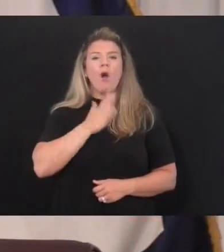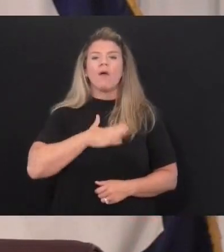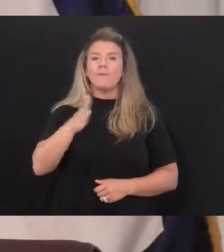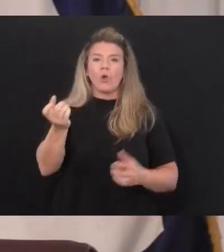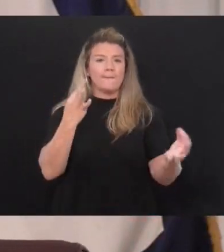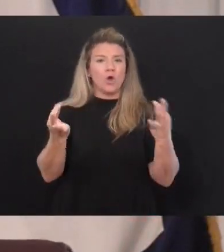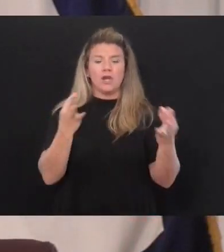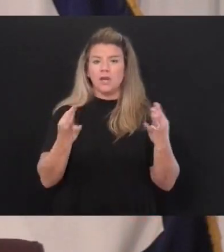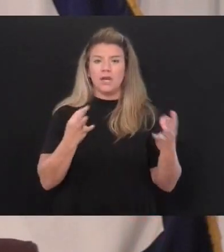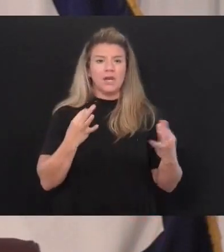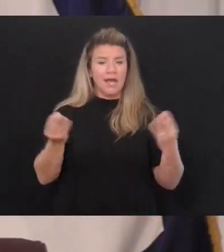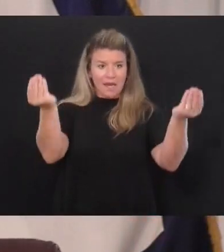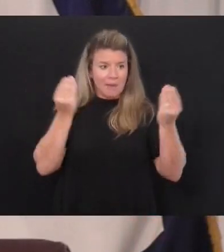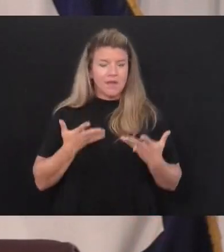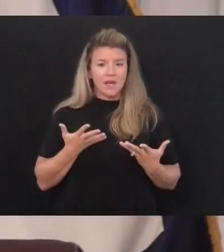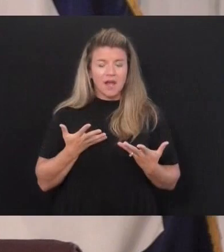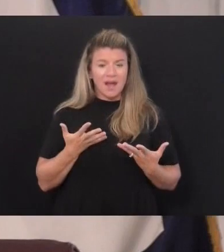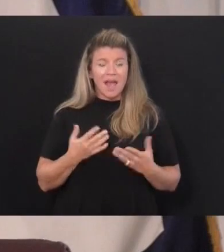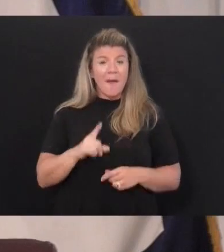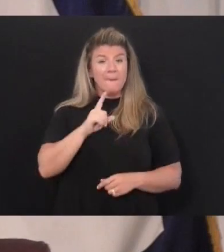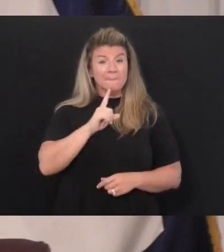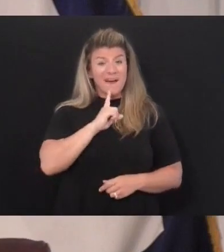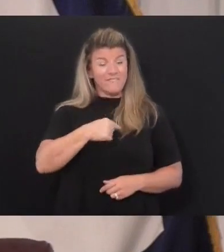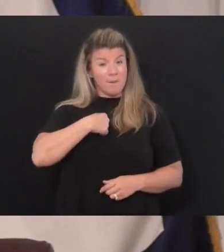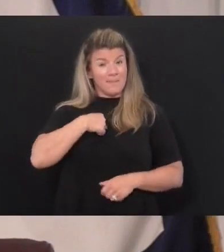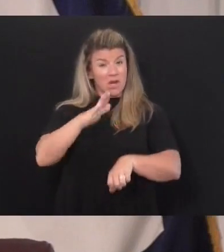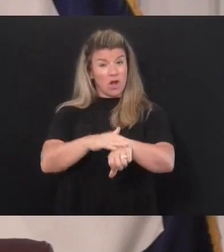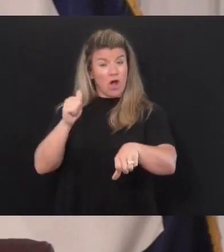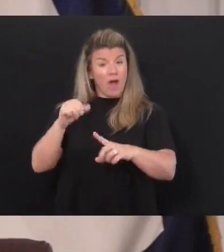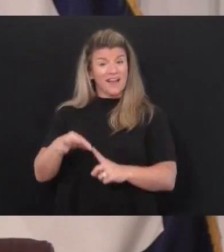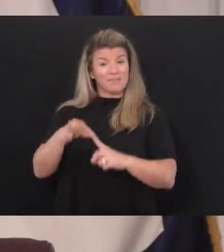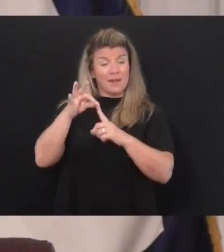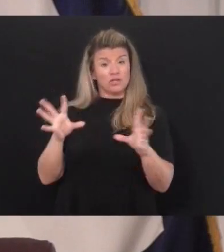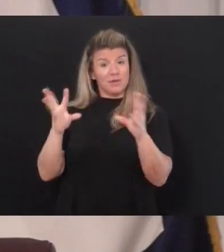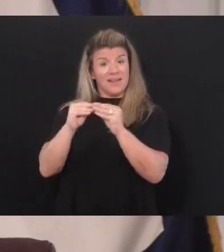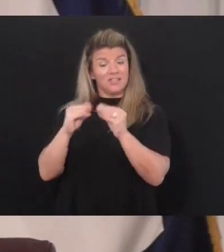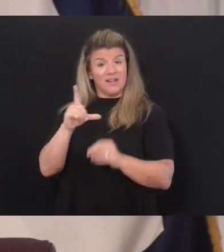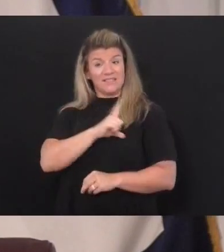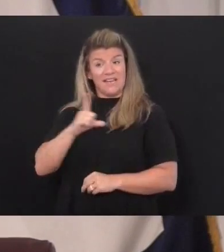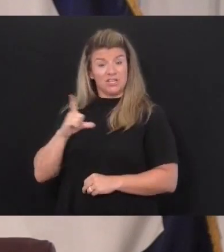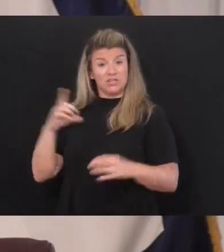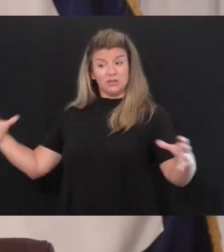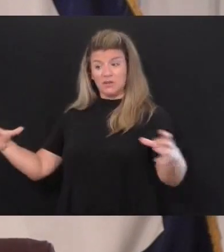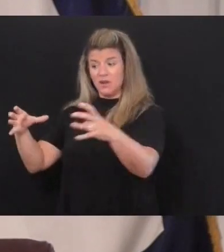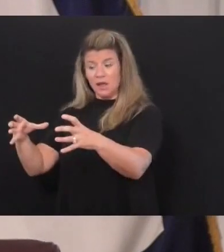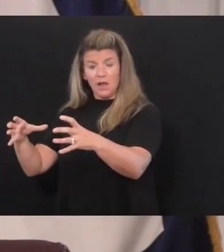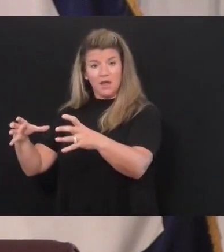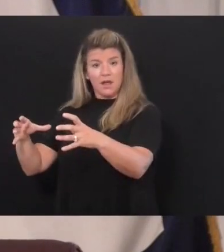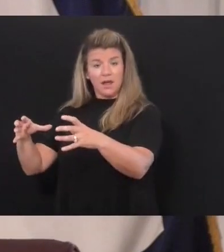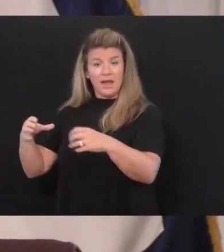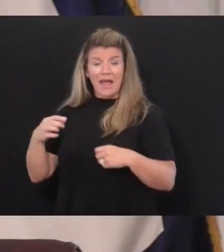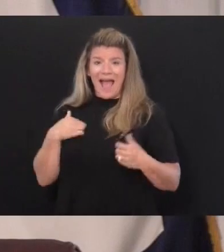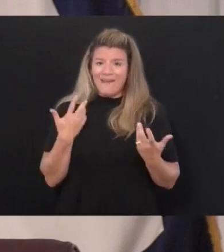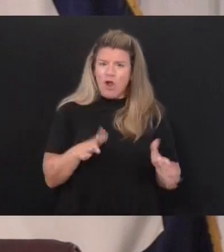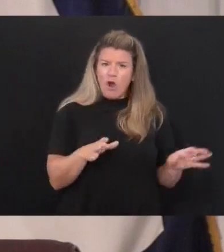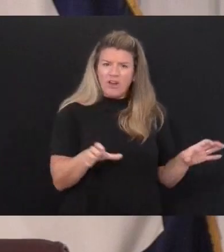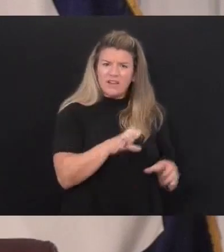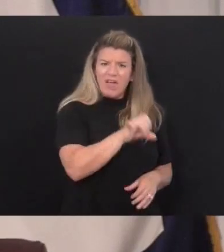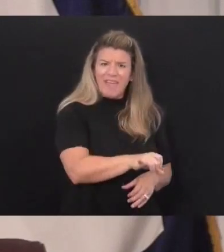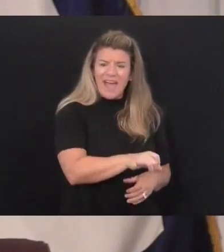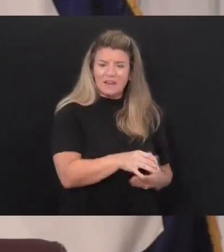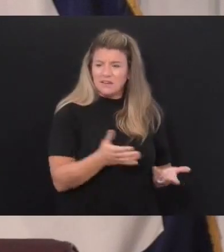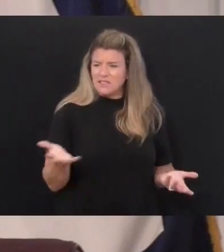had been wearing their PPE and were effectively socially distancing. In addition, we've had some positives in our force